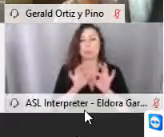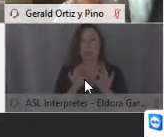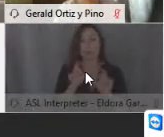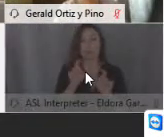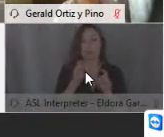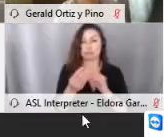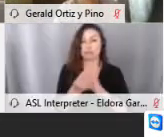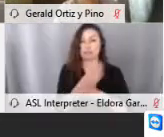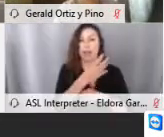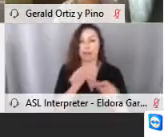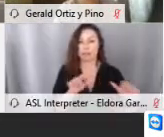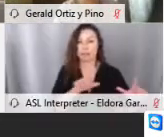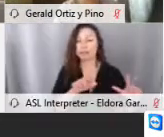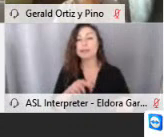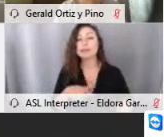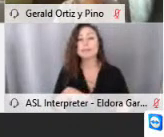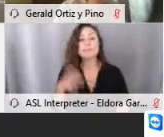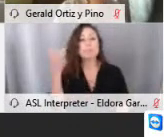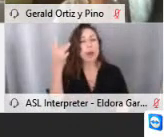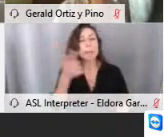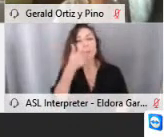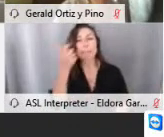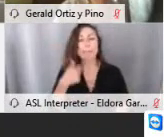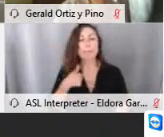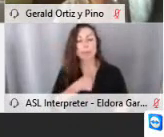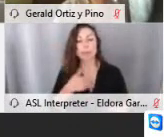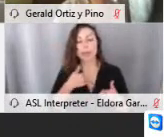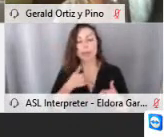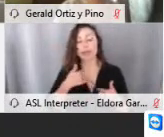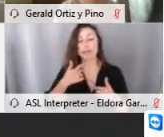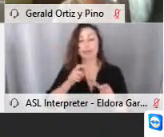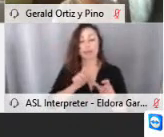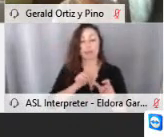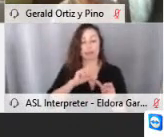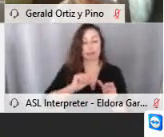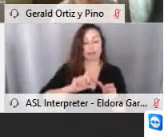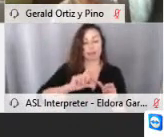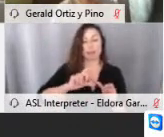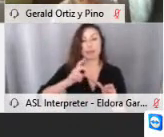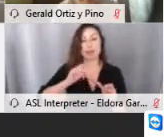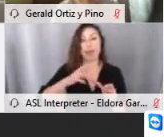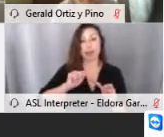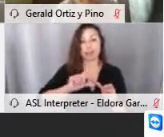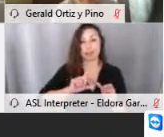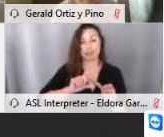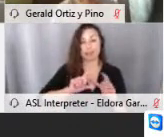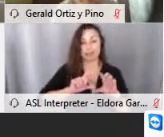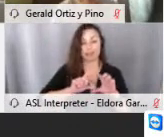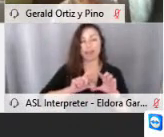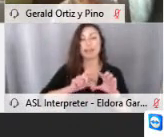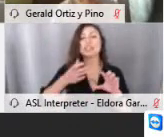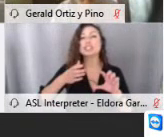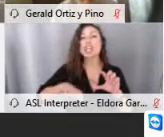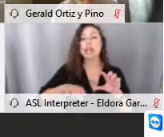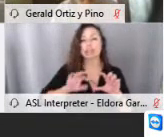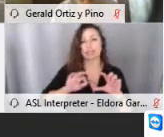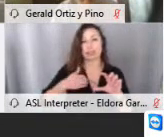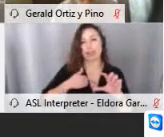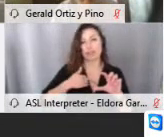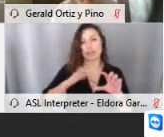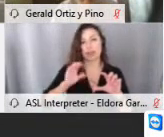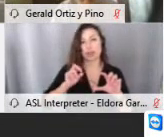we have. And that is that, so we have the bar, the height of the bars are basically your chances of having